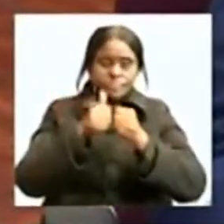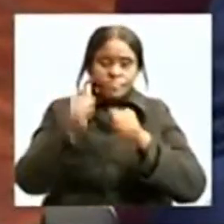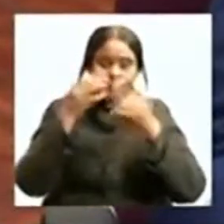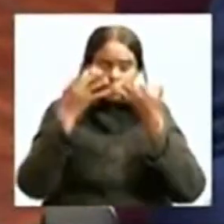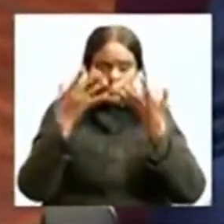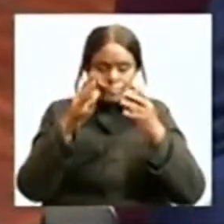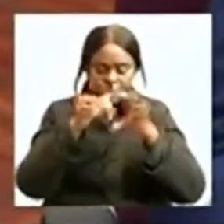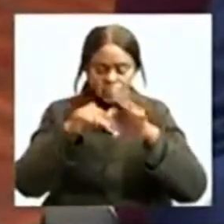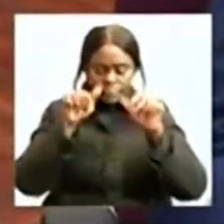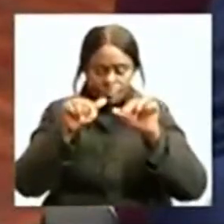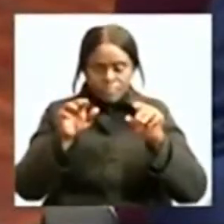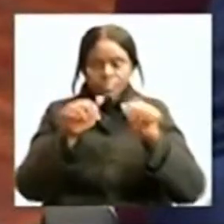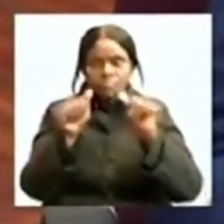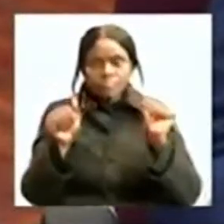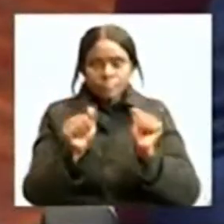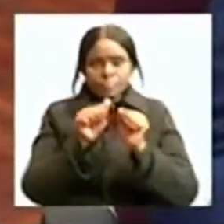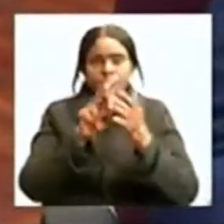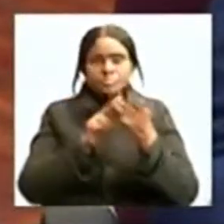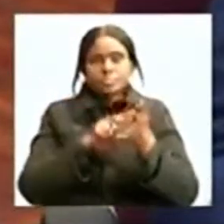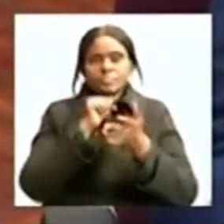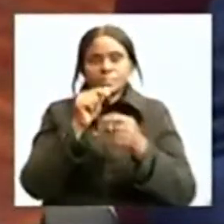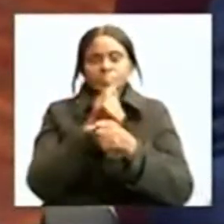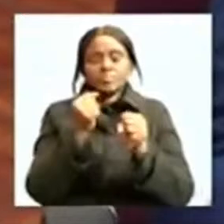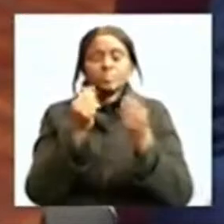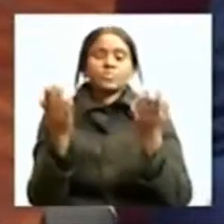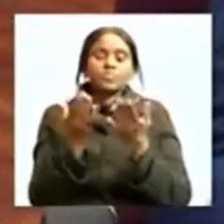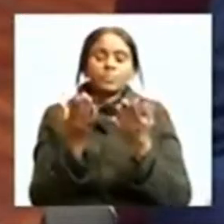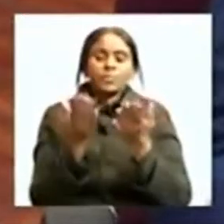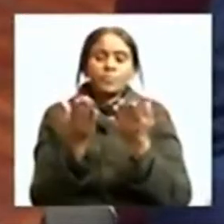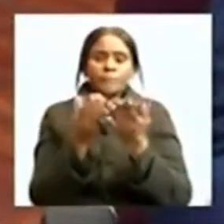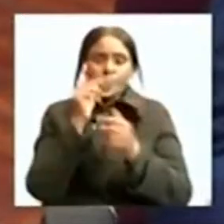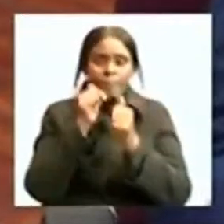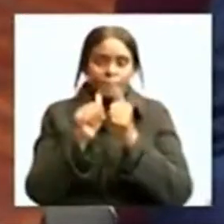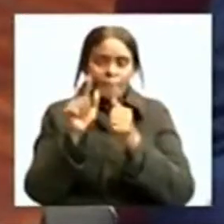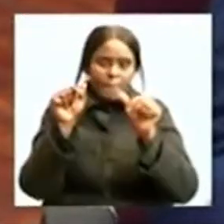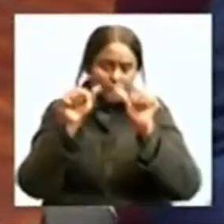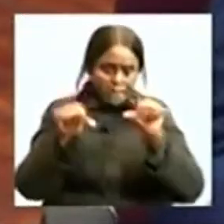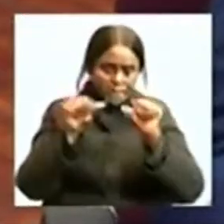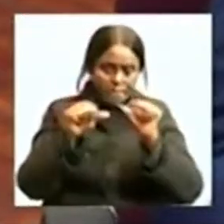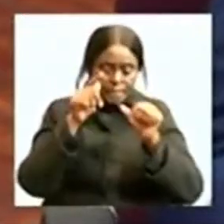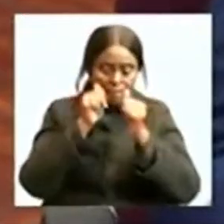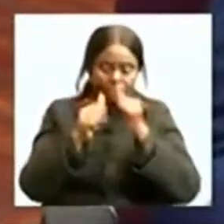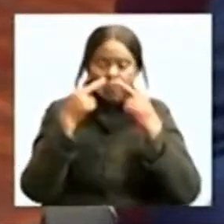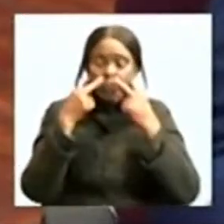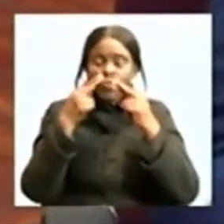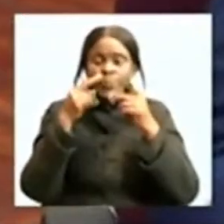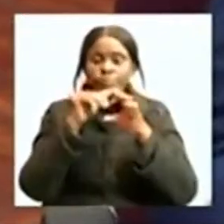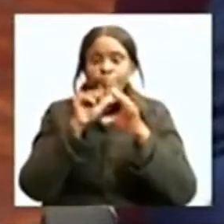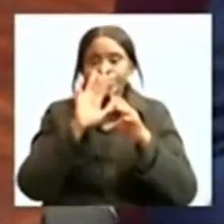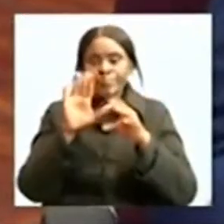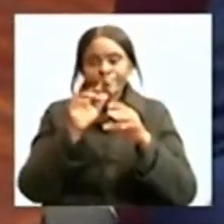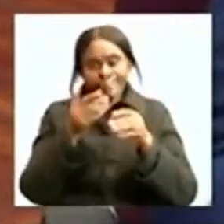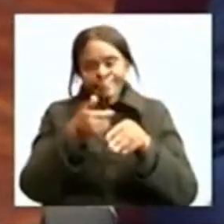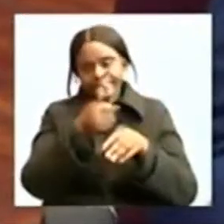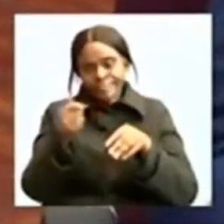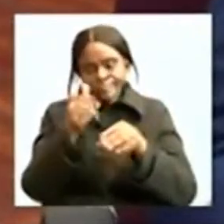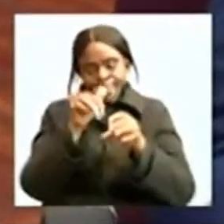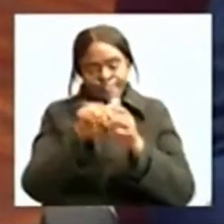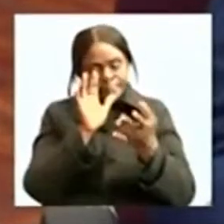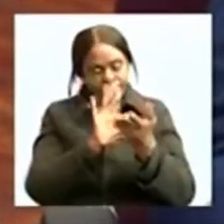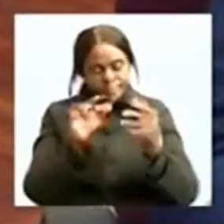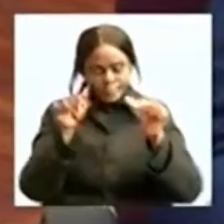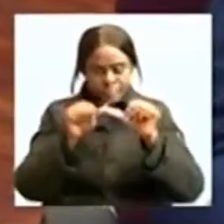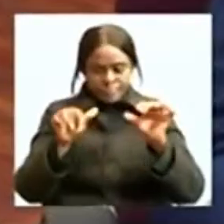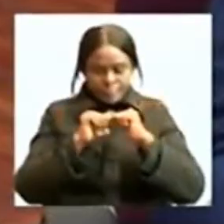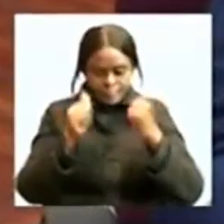in the Auditor General's report could not be resolved during the audit, resulting in them being part of the